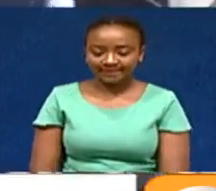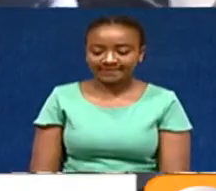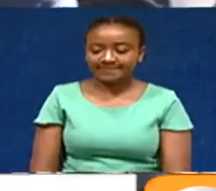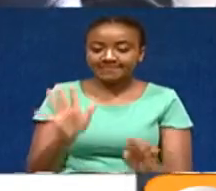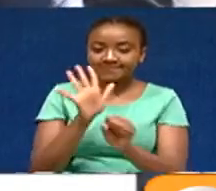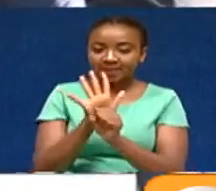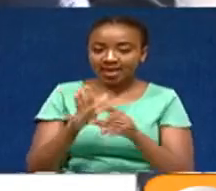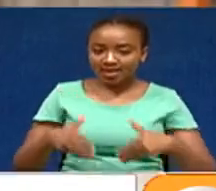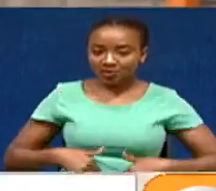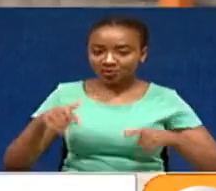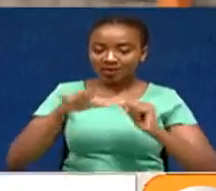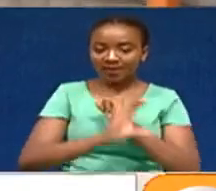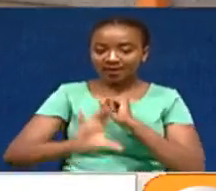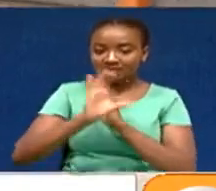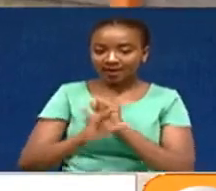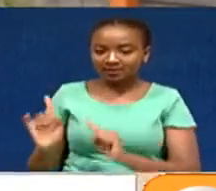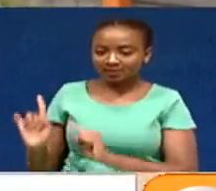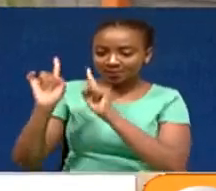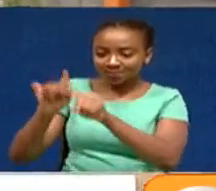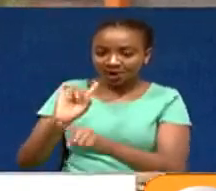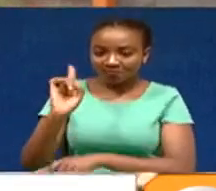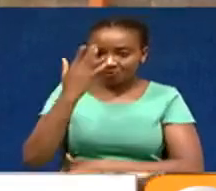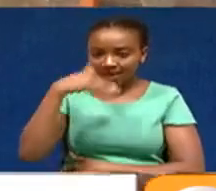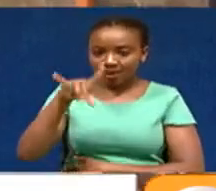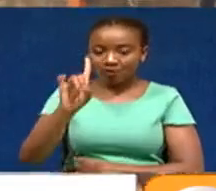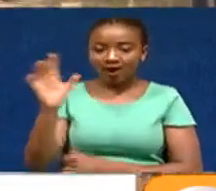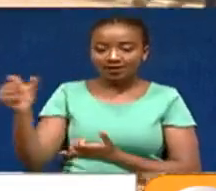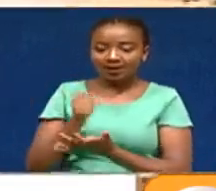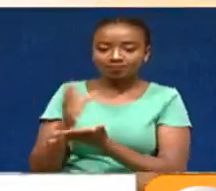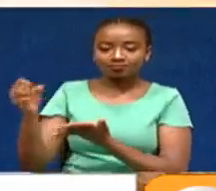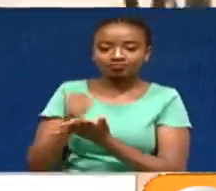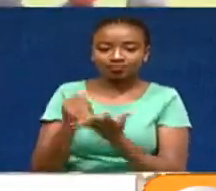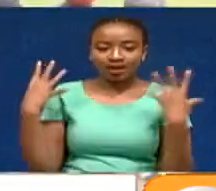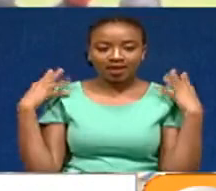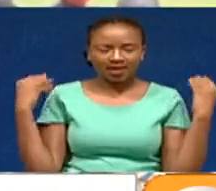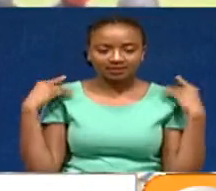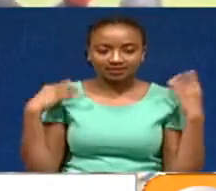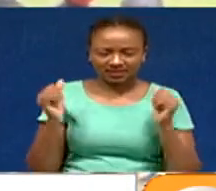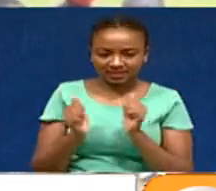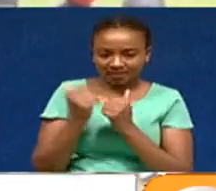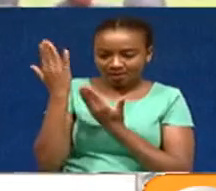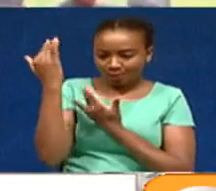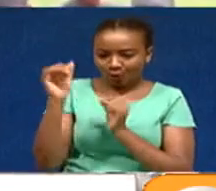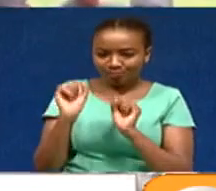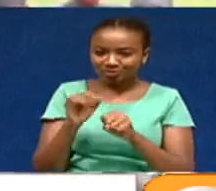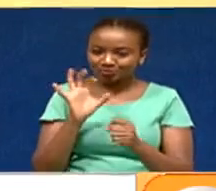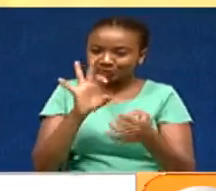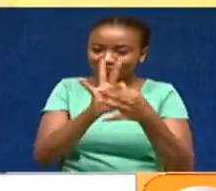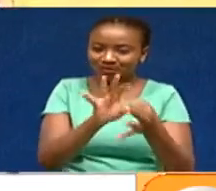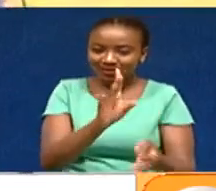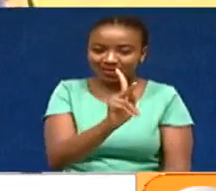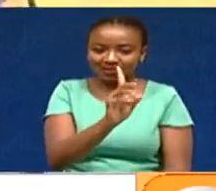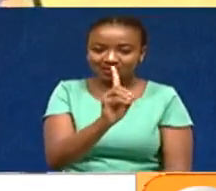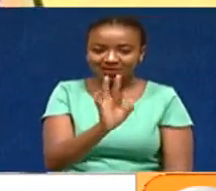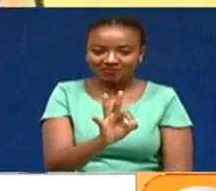Hundreds of youth across the country showed up for the first day of the KDF recruitment exercise, hopeful for a chance to join the